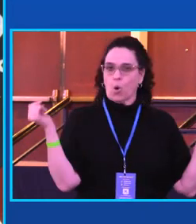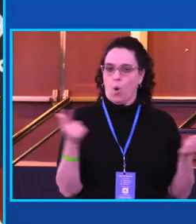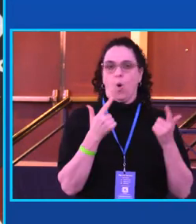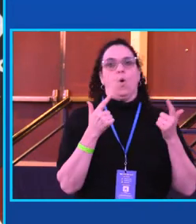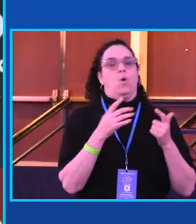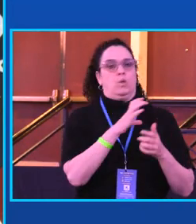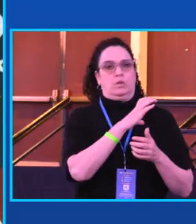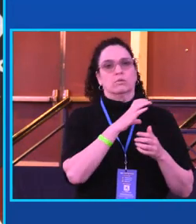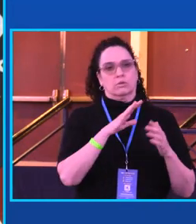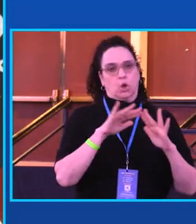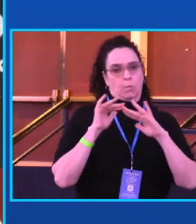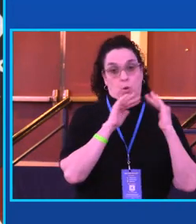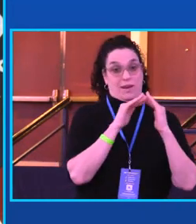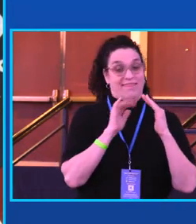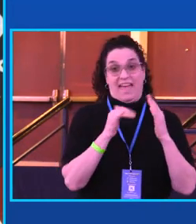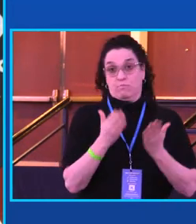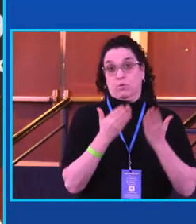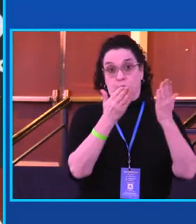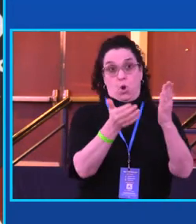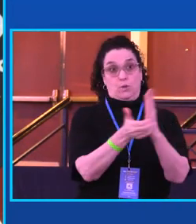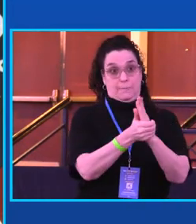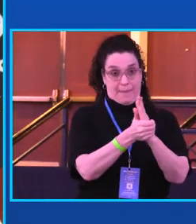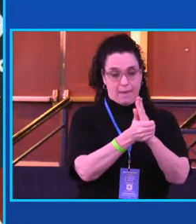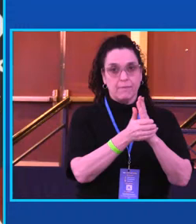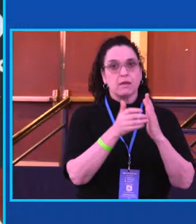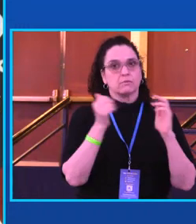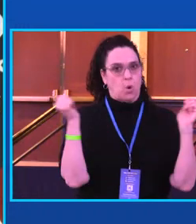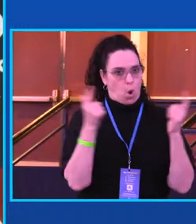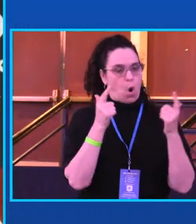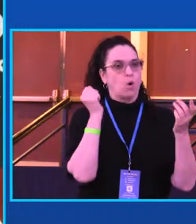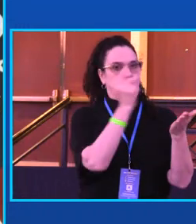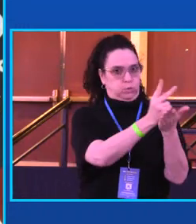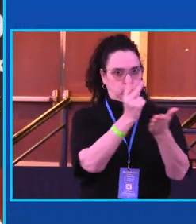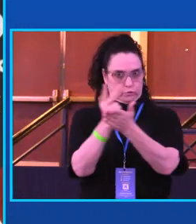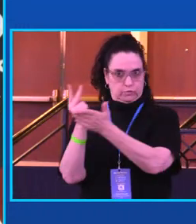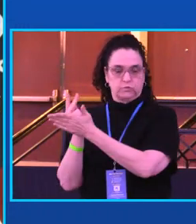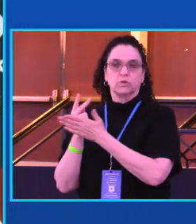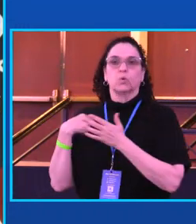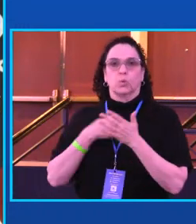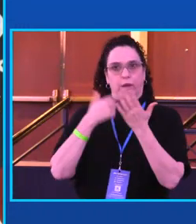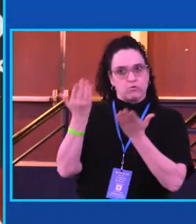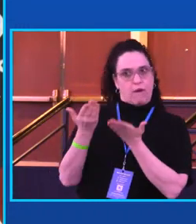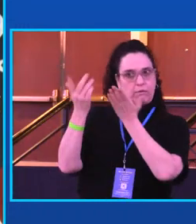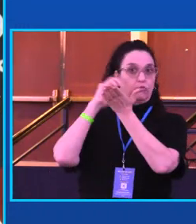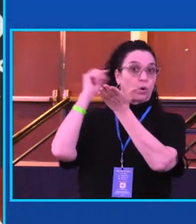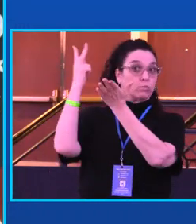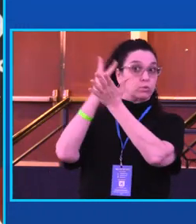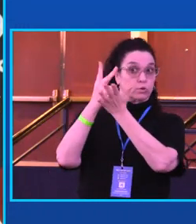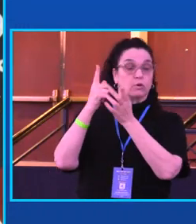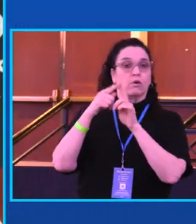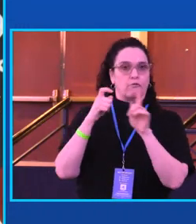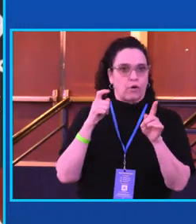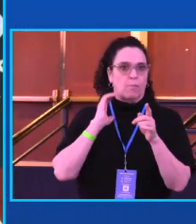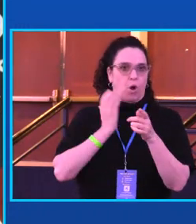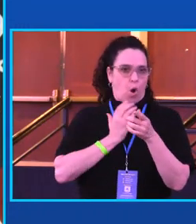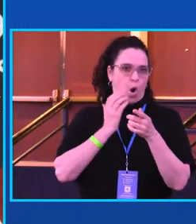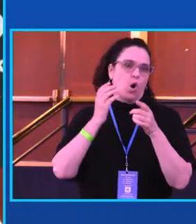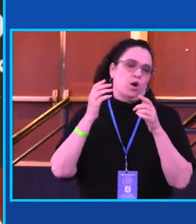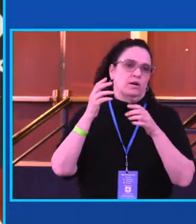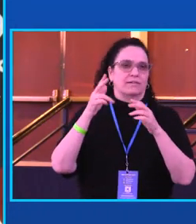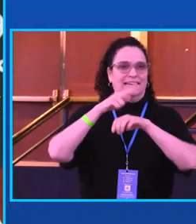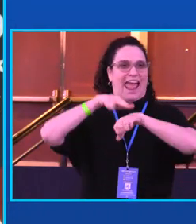community. This proposed amendment was unanimously approved and recommended for approval by this national committee.